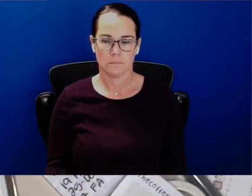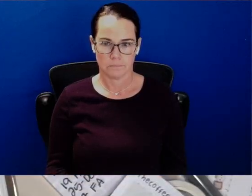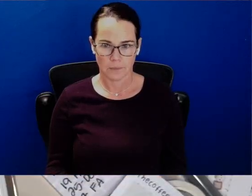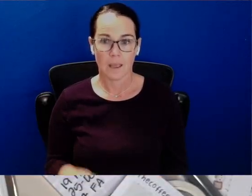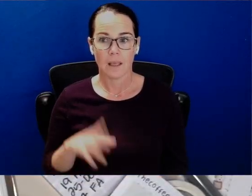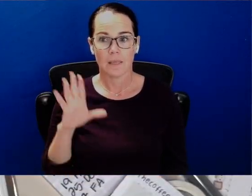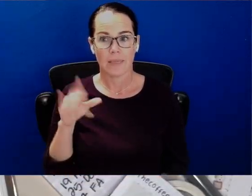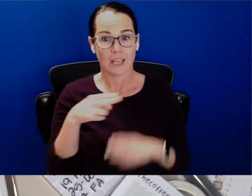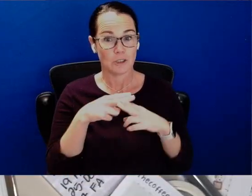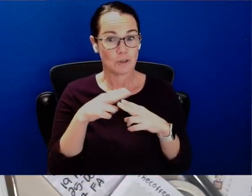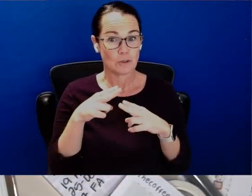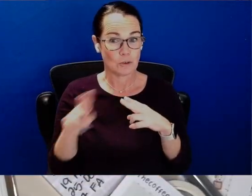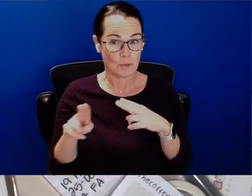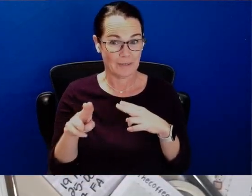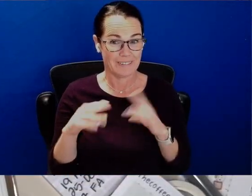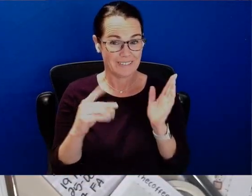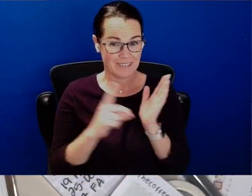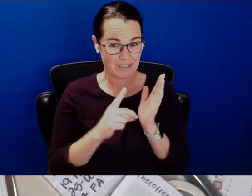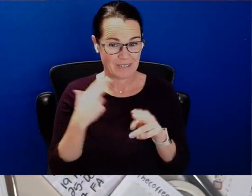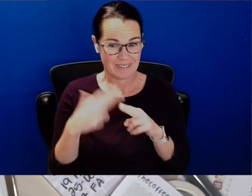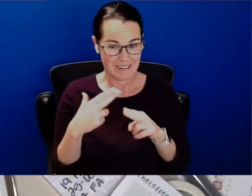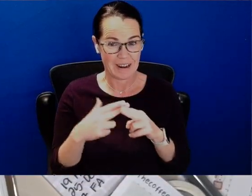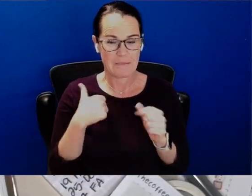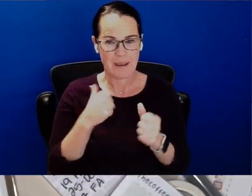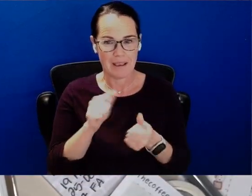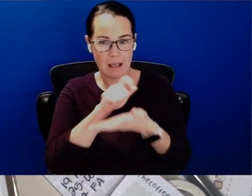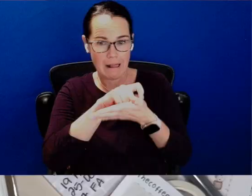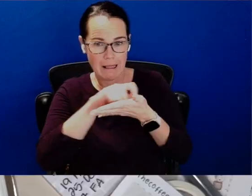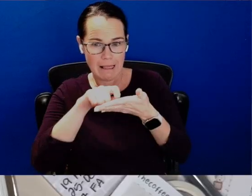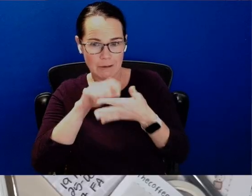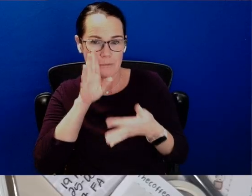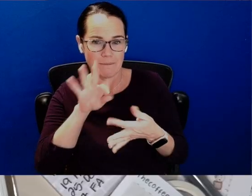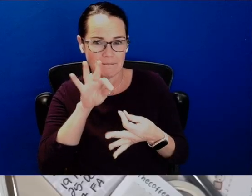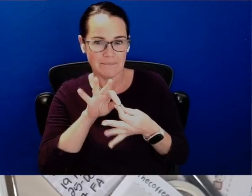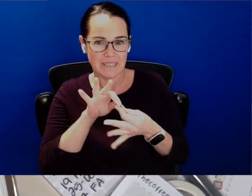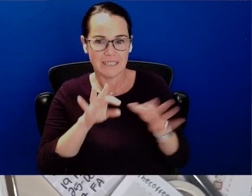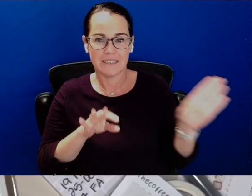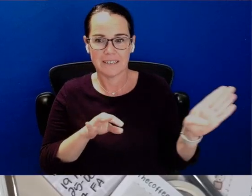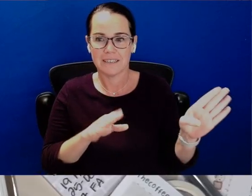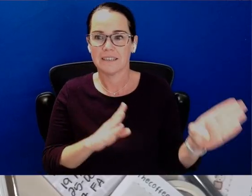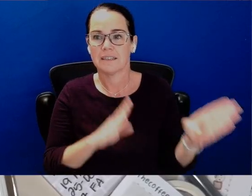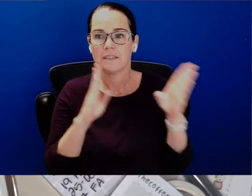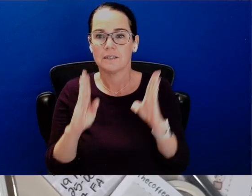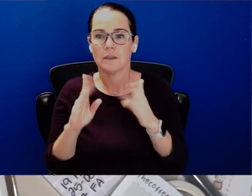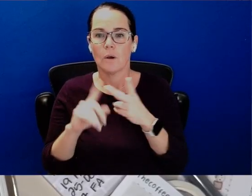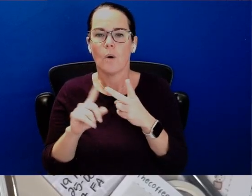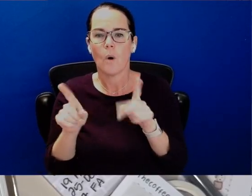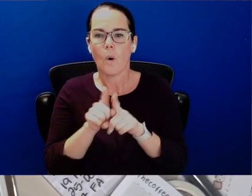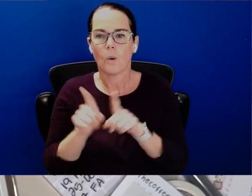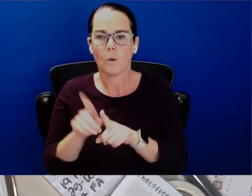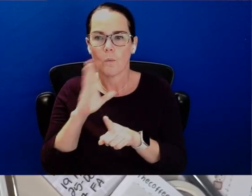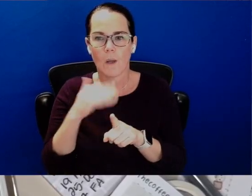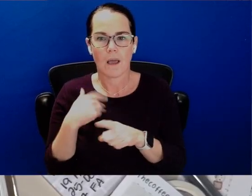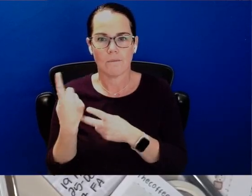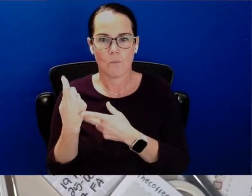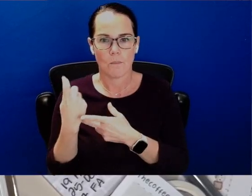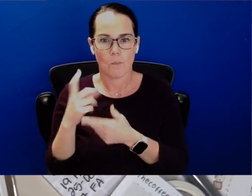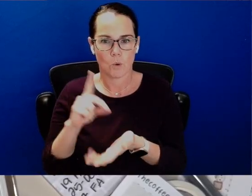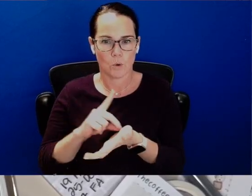That's a short name. I can fit that. And then I also see another doctor